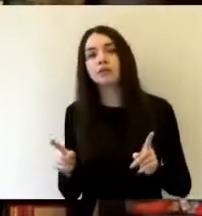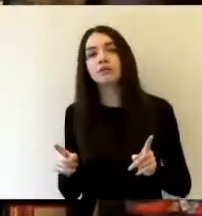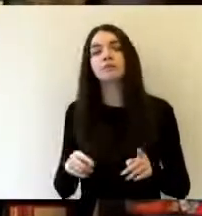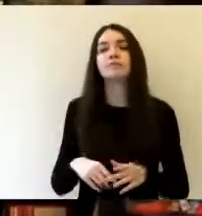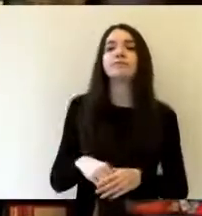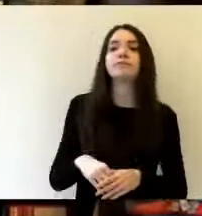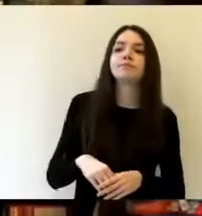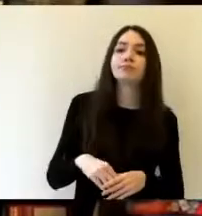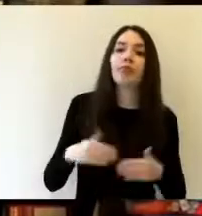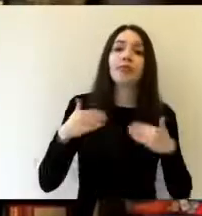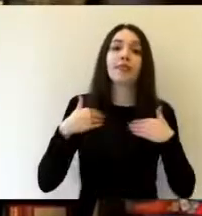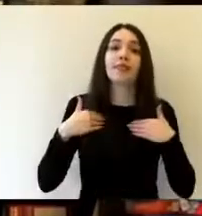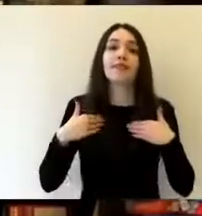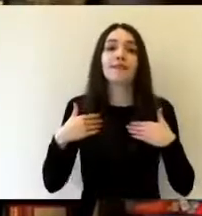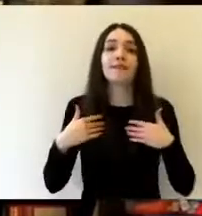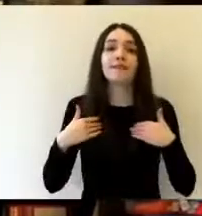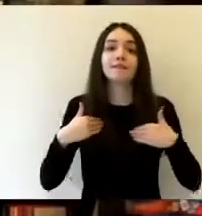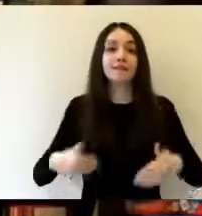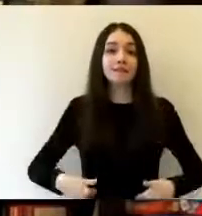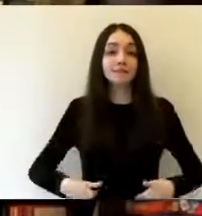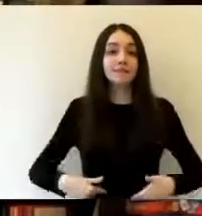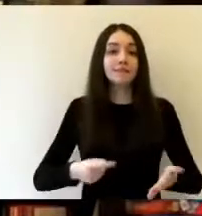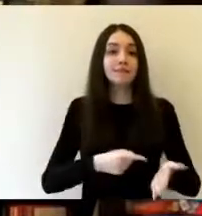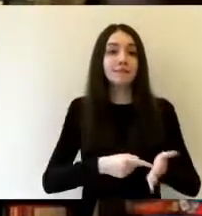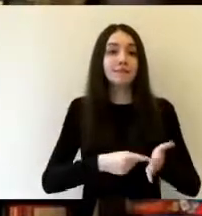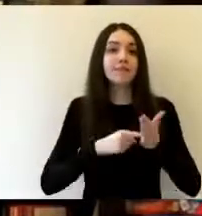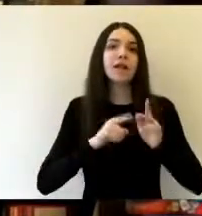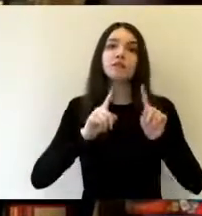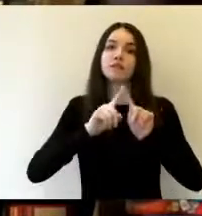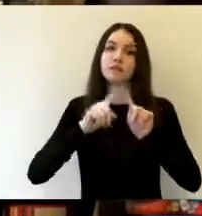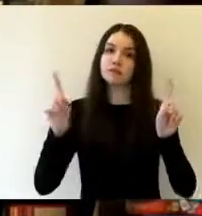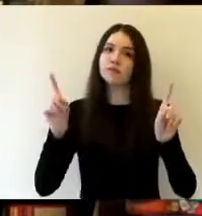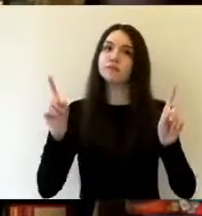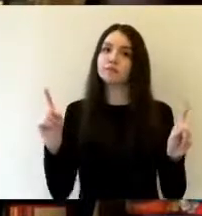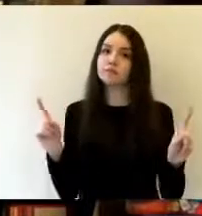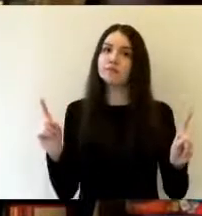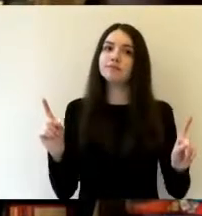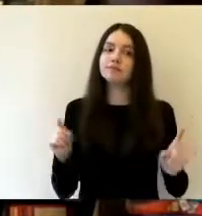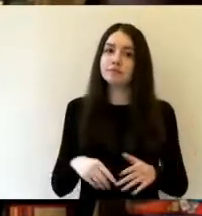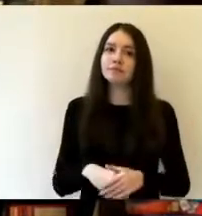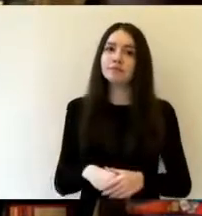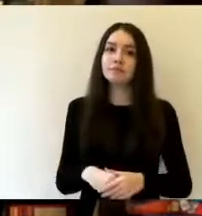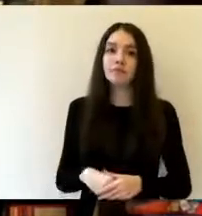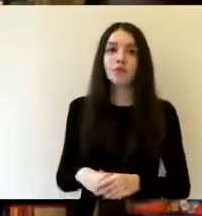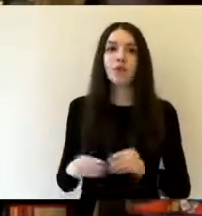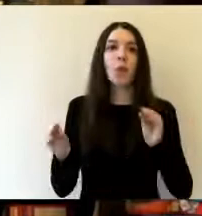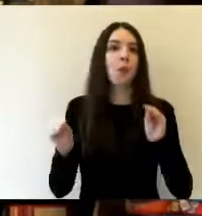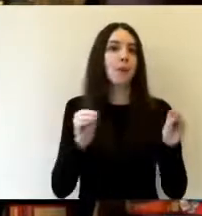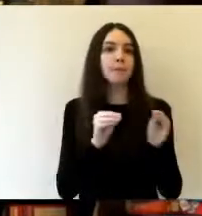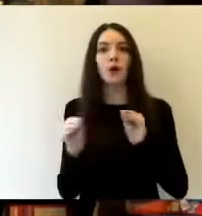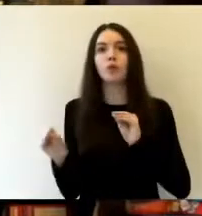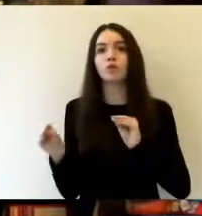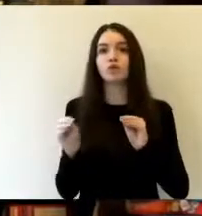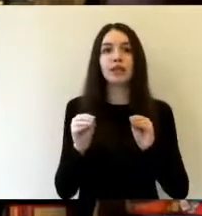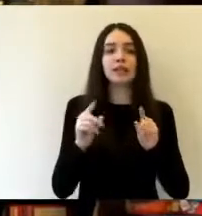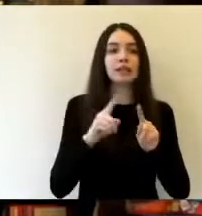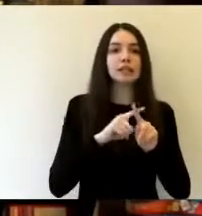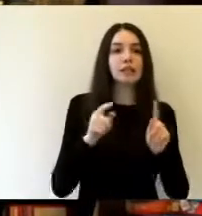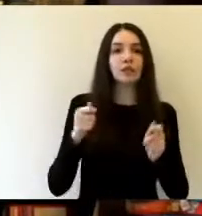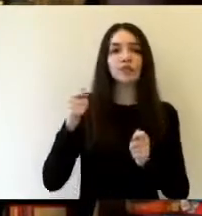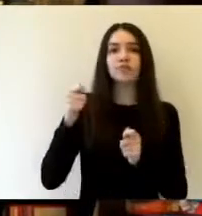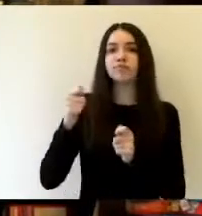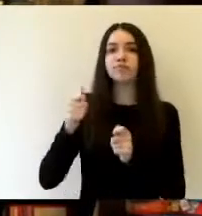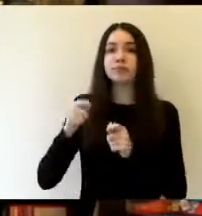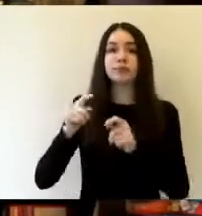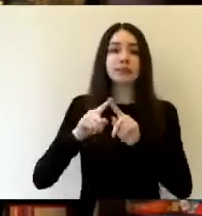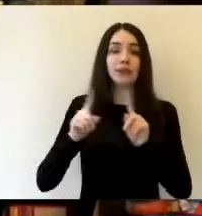the physicality of it is totally different. The chisels are totally different. The motion is totally different. With wood carving, you're